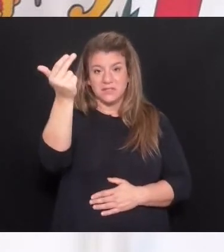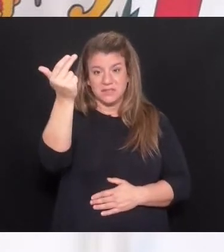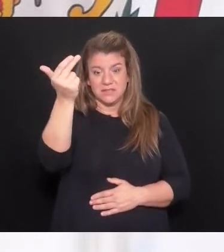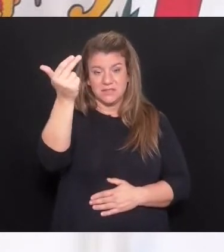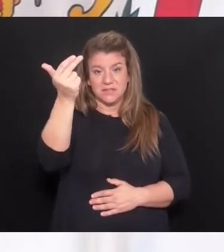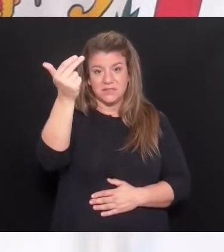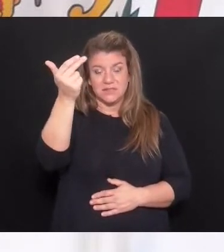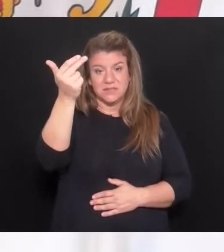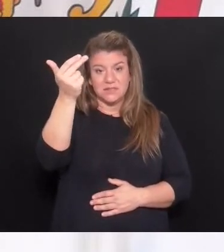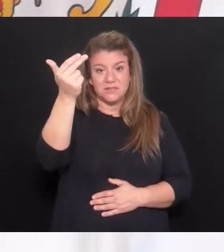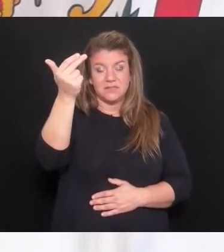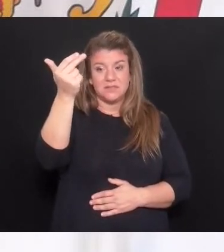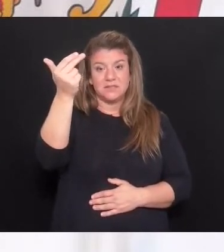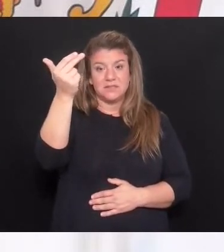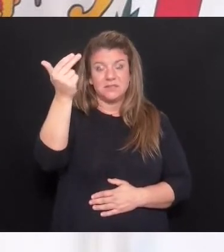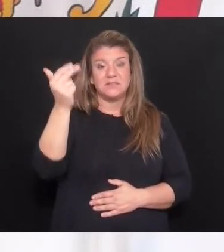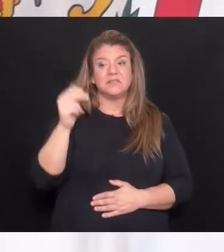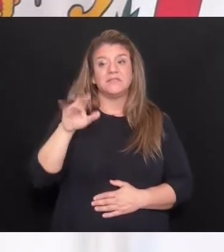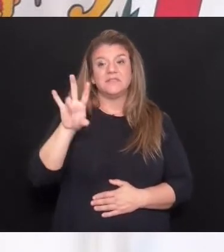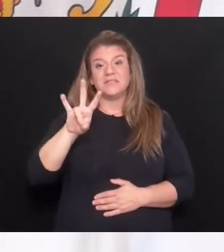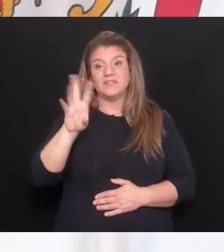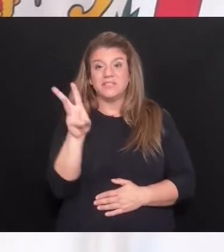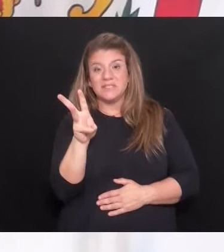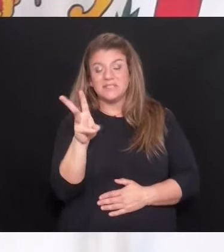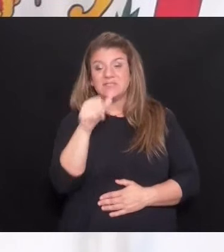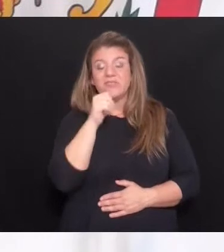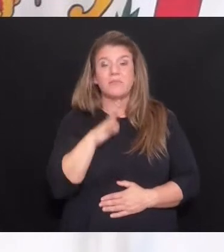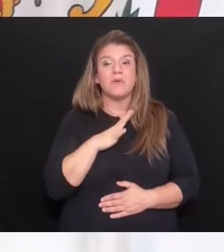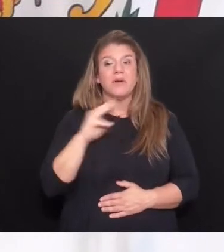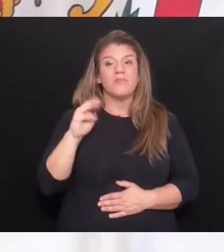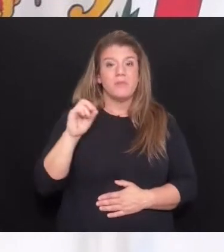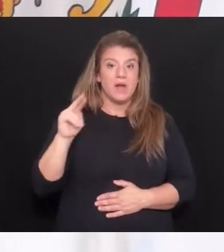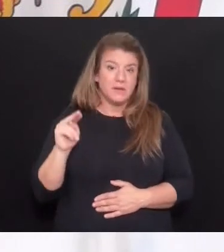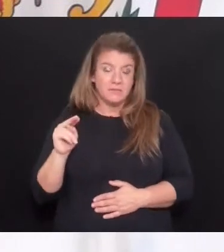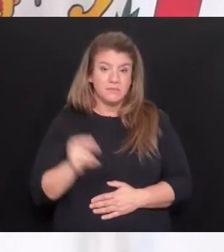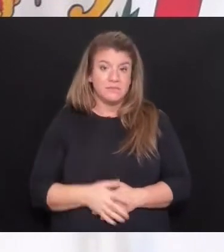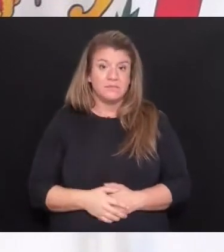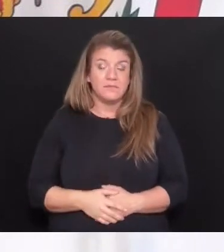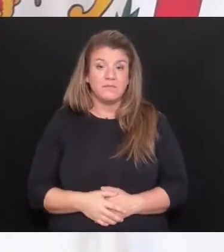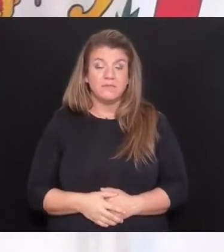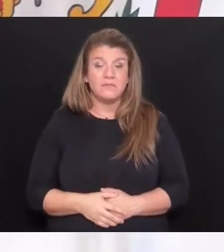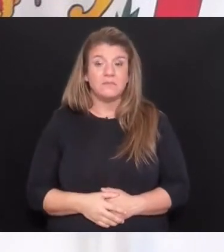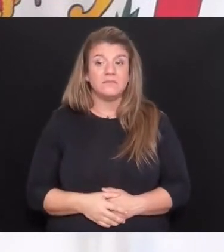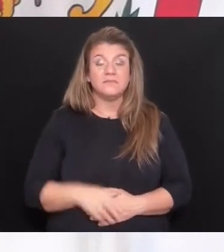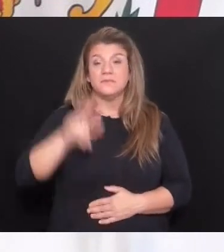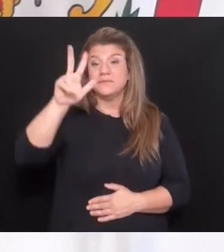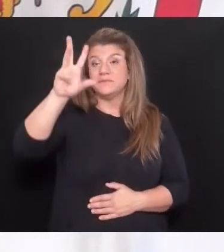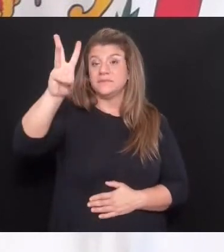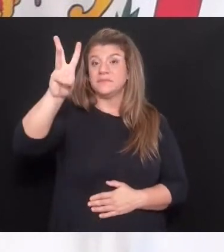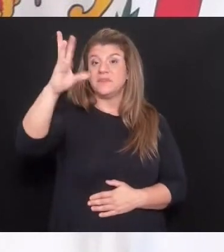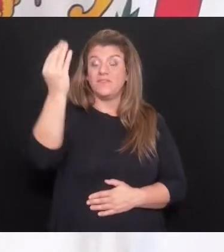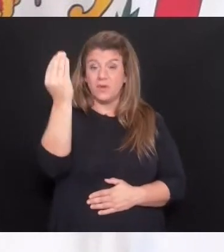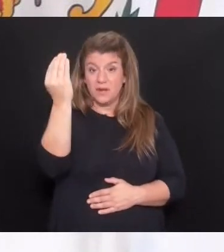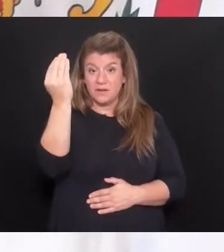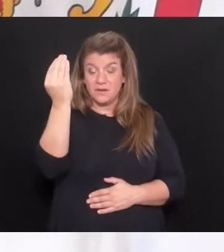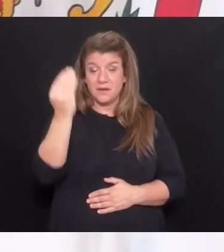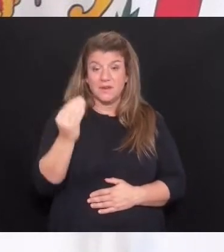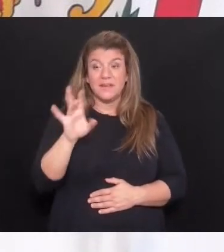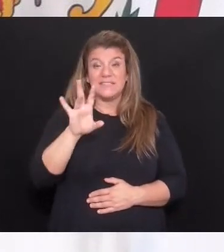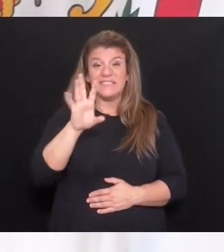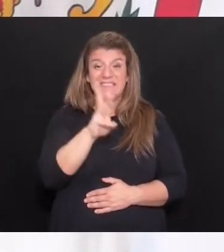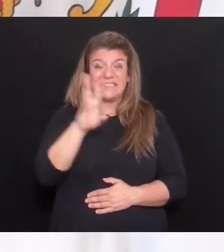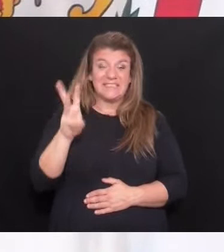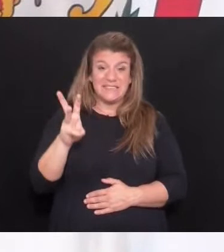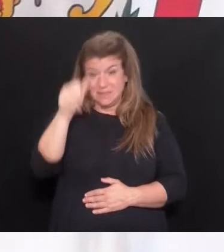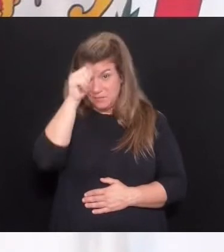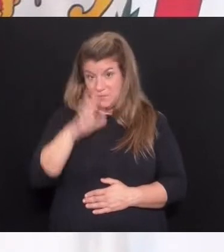death is a 76-year-old female from Monongalia County. The 3,614th death is a